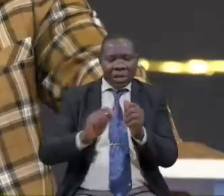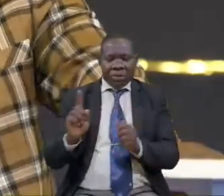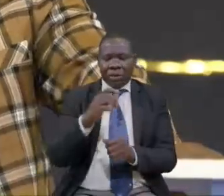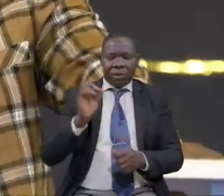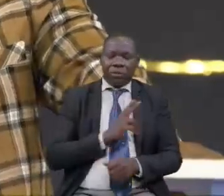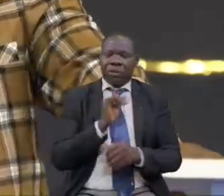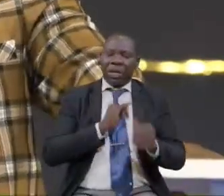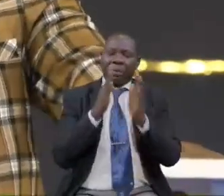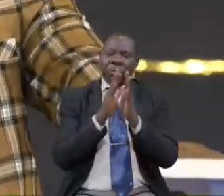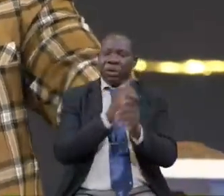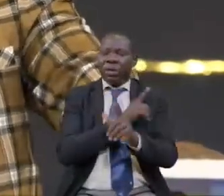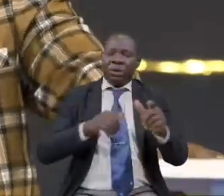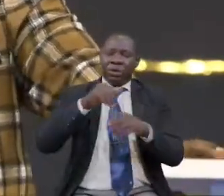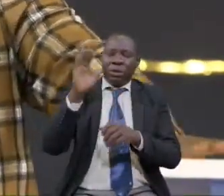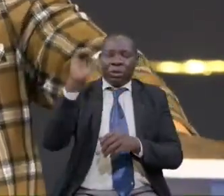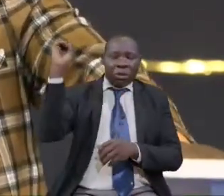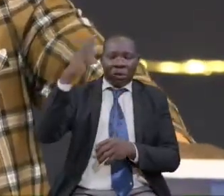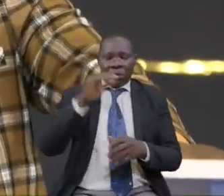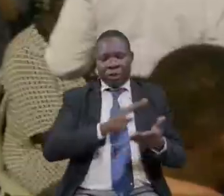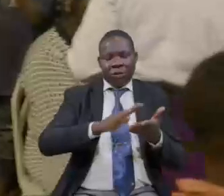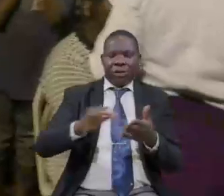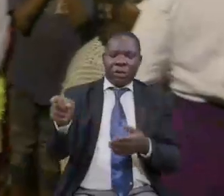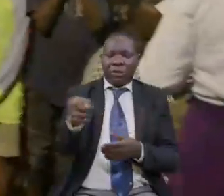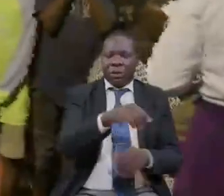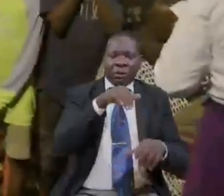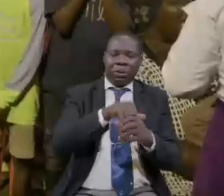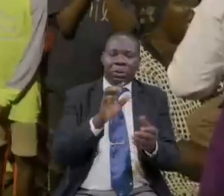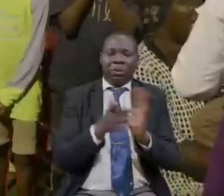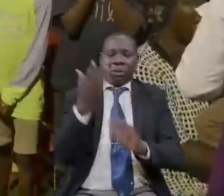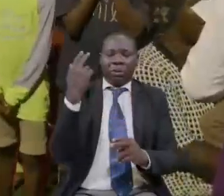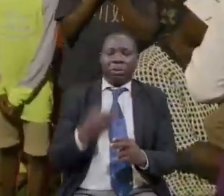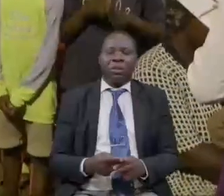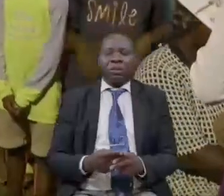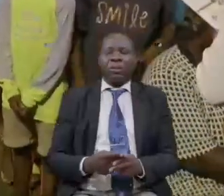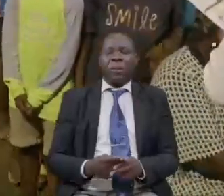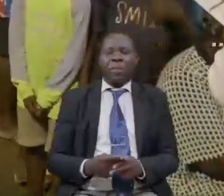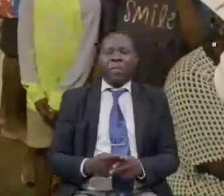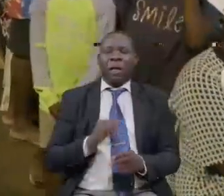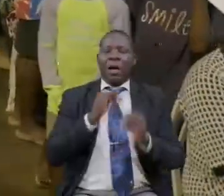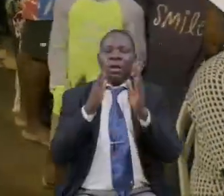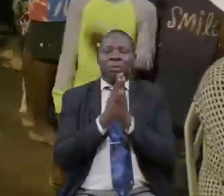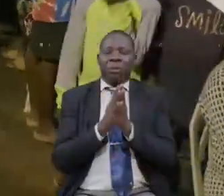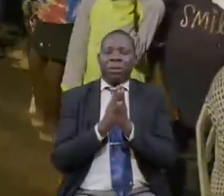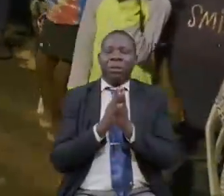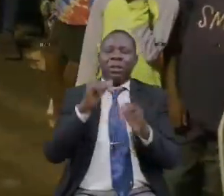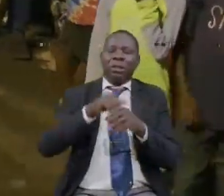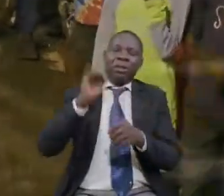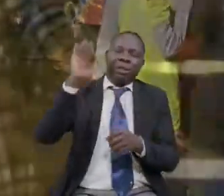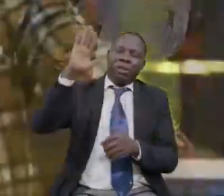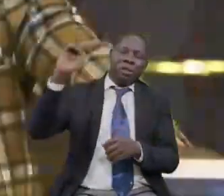forgive them in Jesus' name. I pray in your grace,